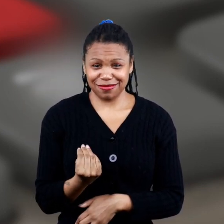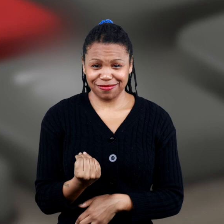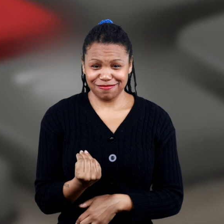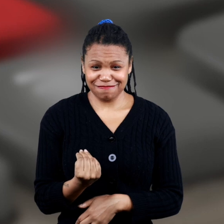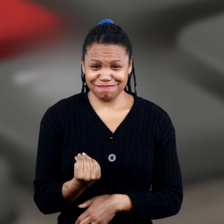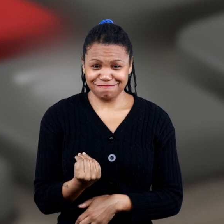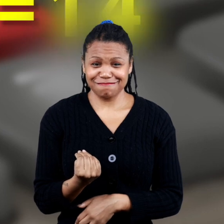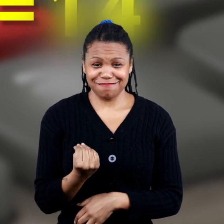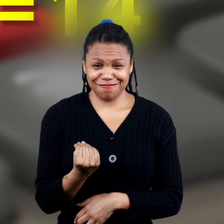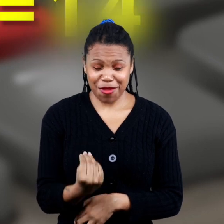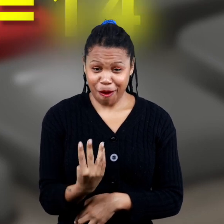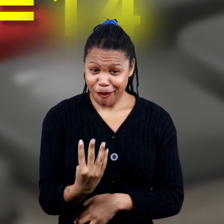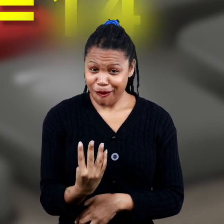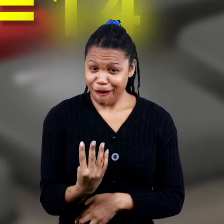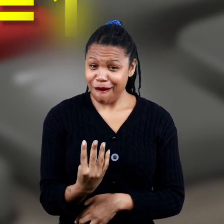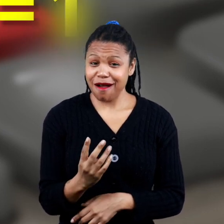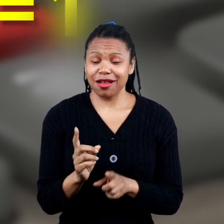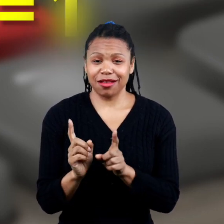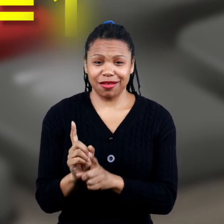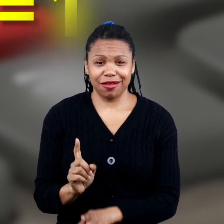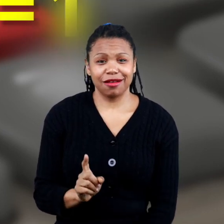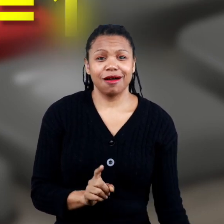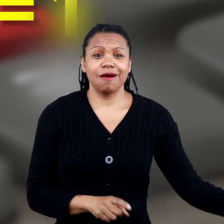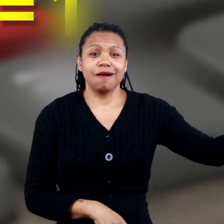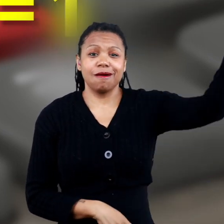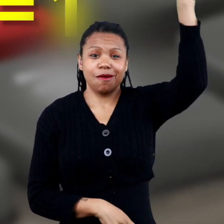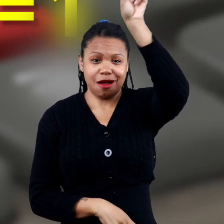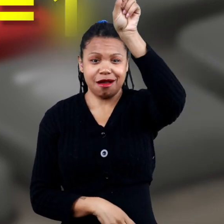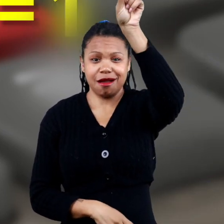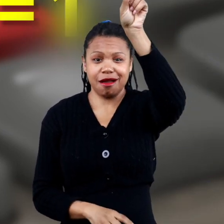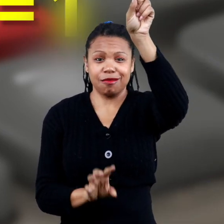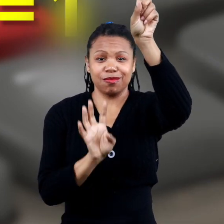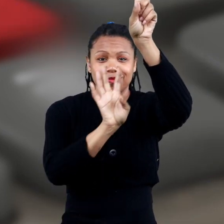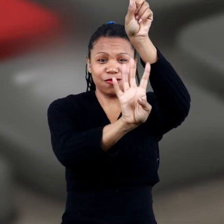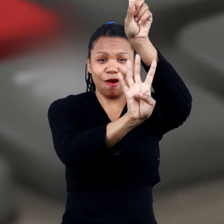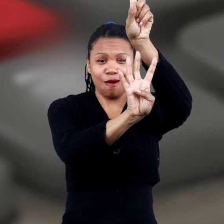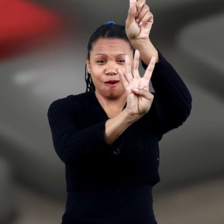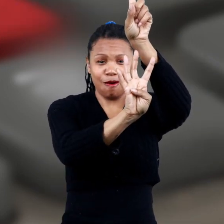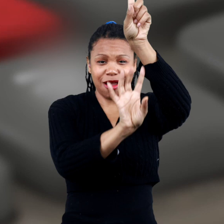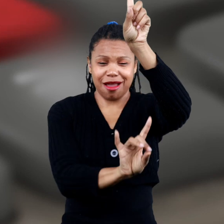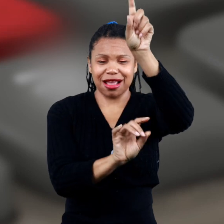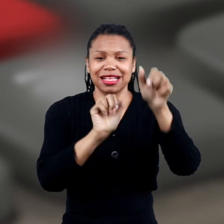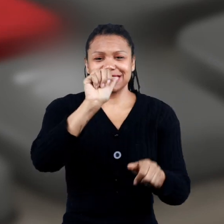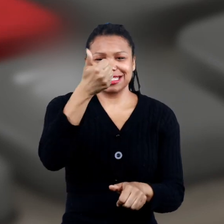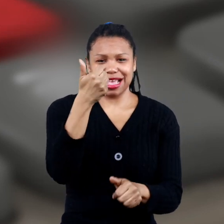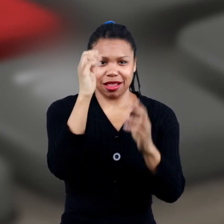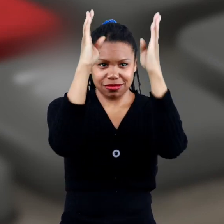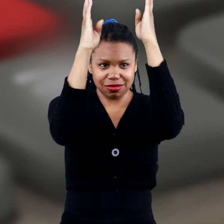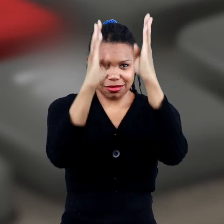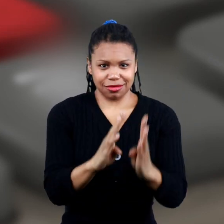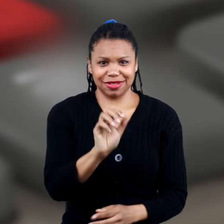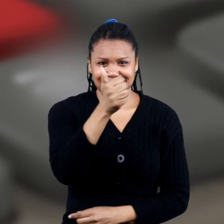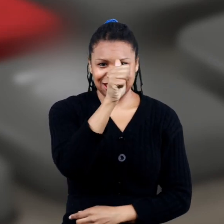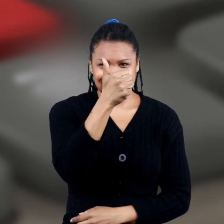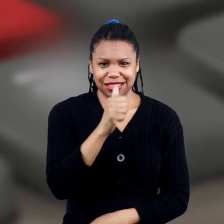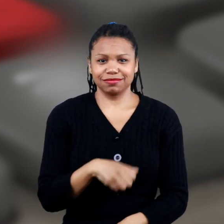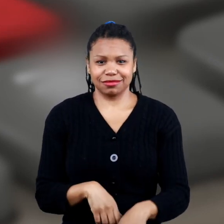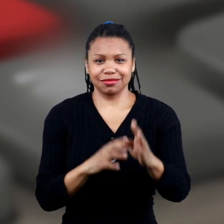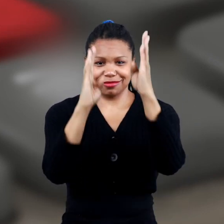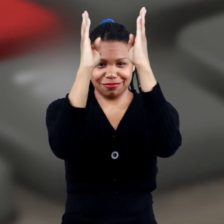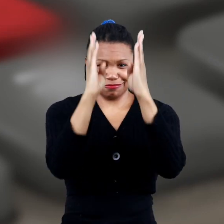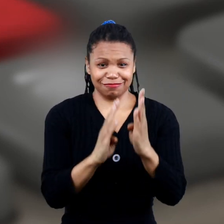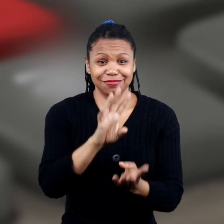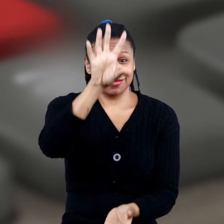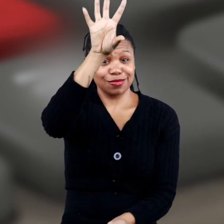seven plus the seven is fourteen. So the four goes in the ones column. Carry the one up to the tens column. So you